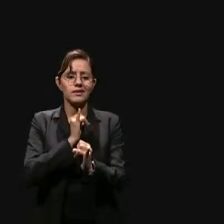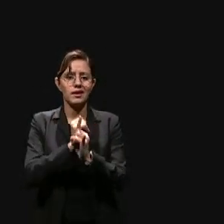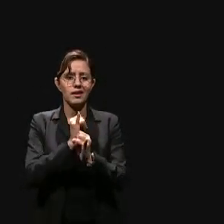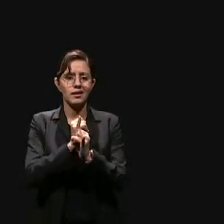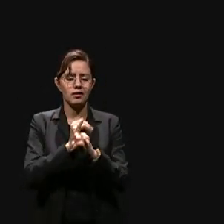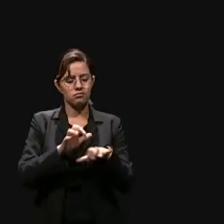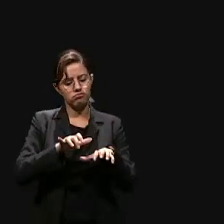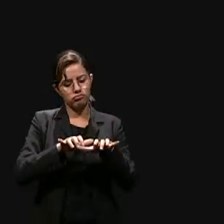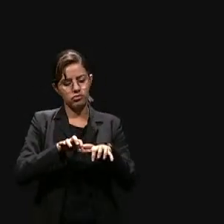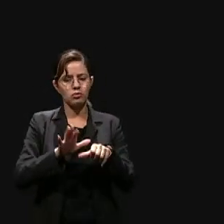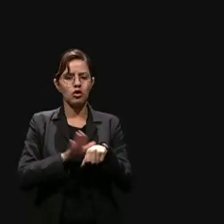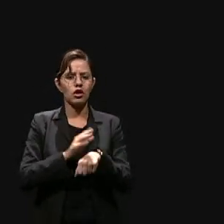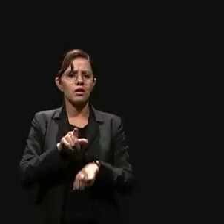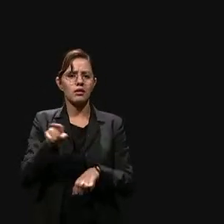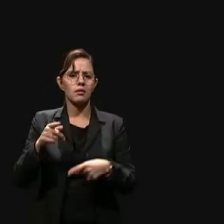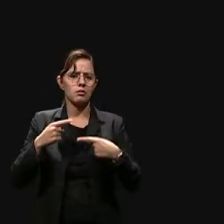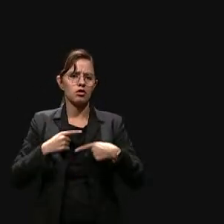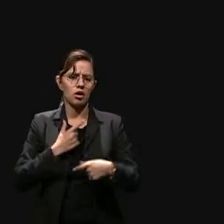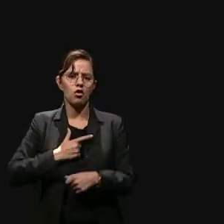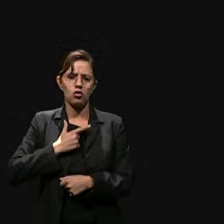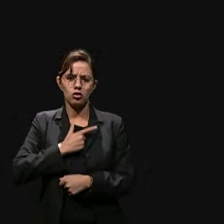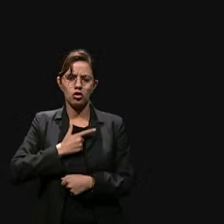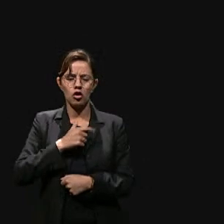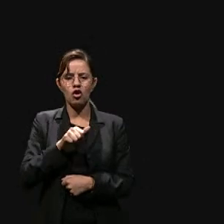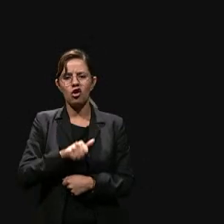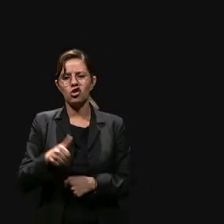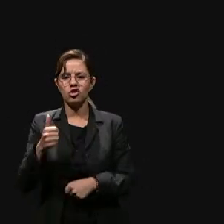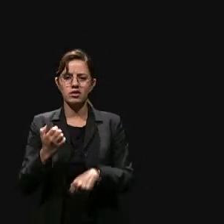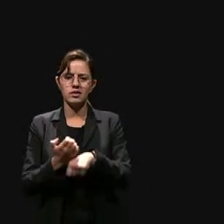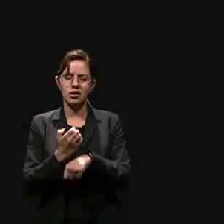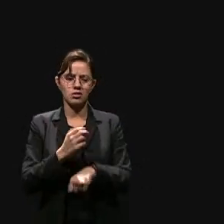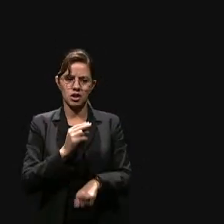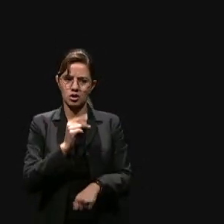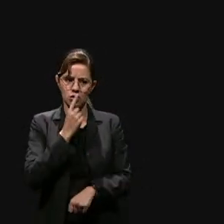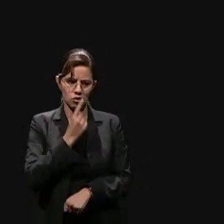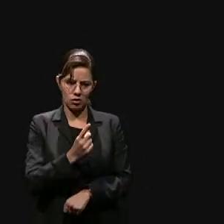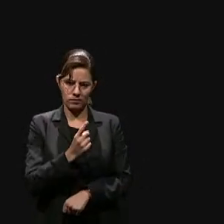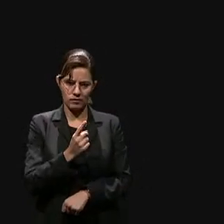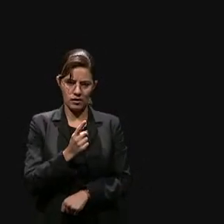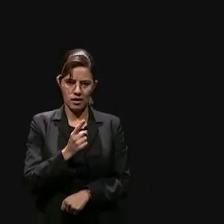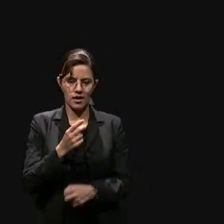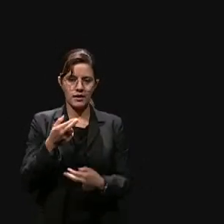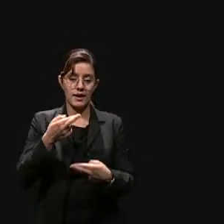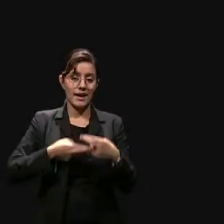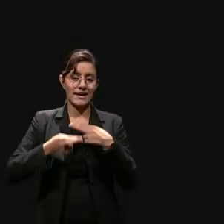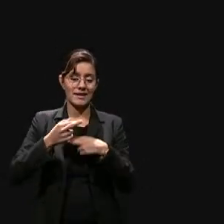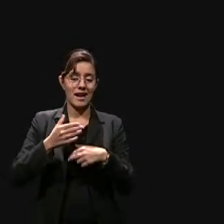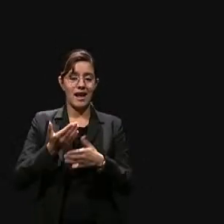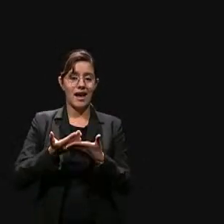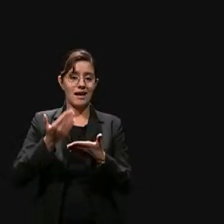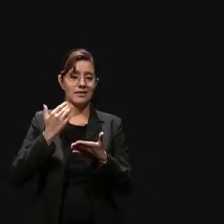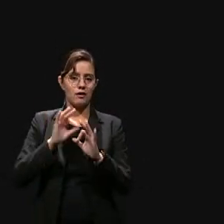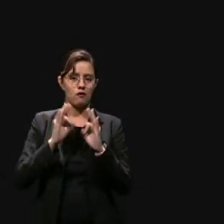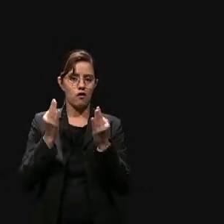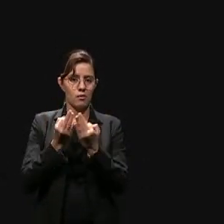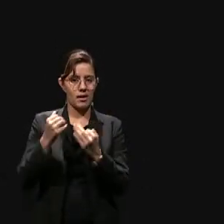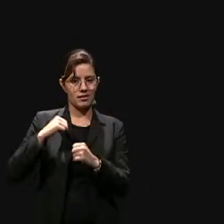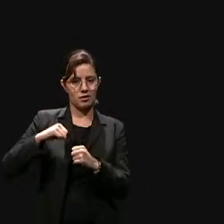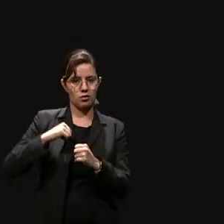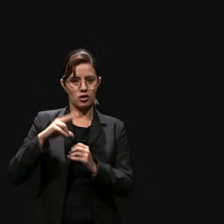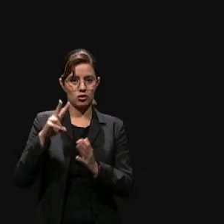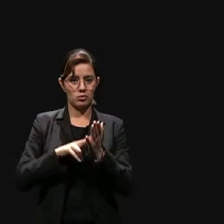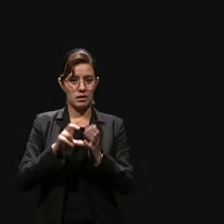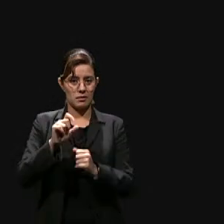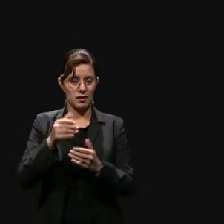states said, nope, it was a one-time deal. We're going to go back to the way we did it before 2020. But even more states used